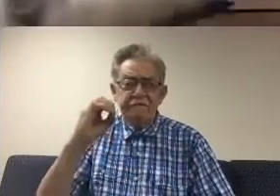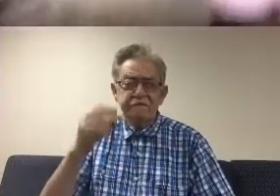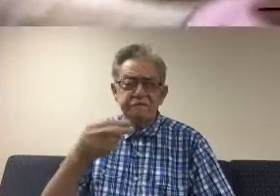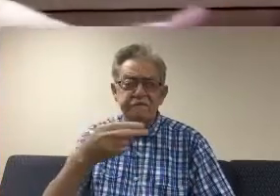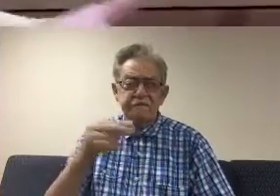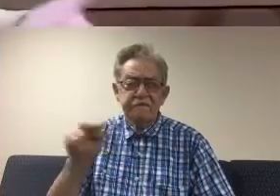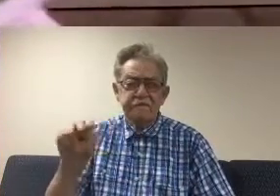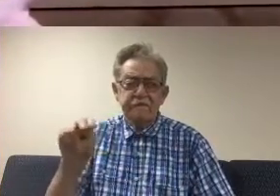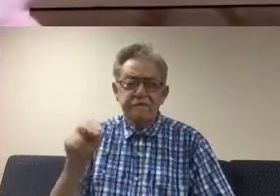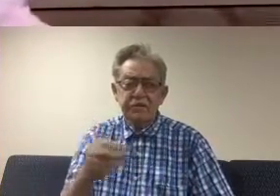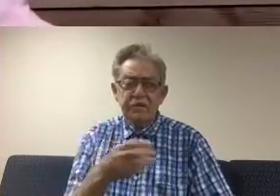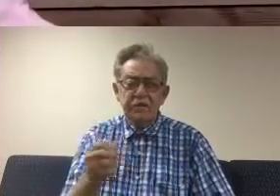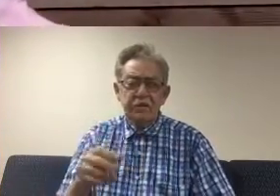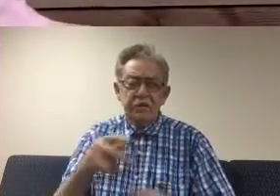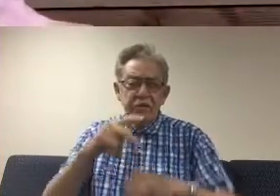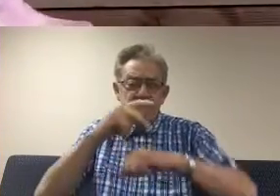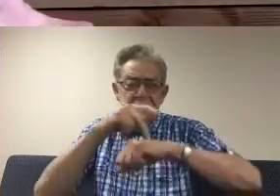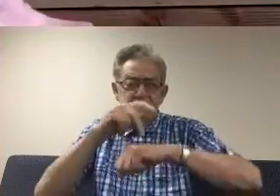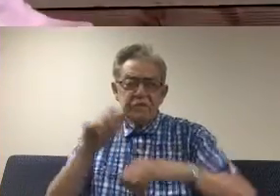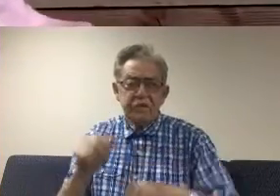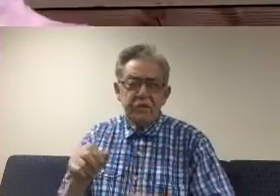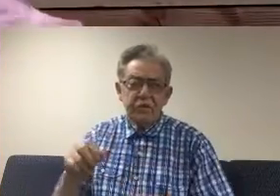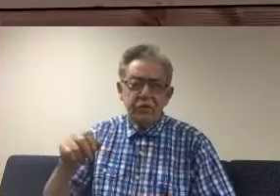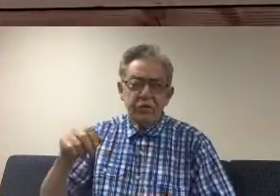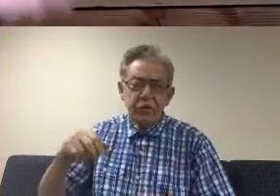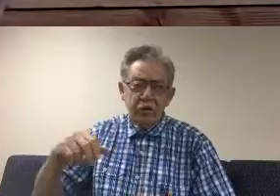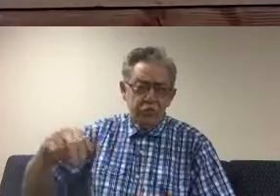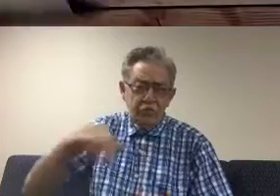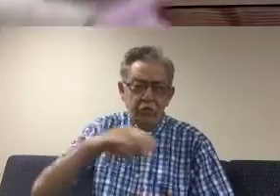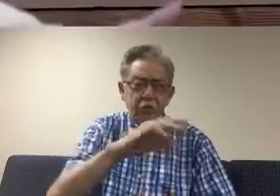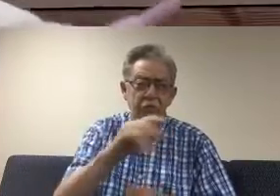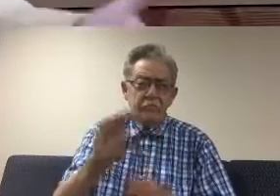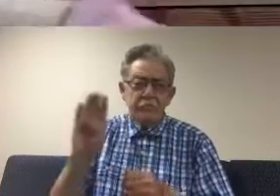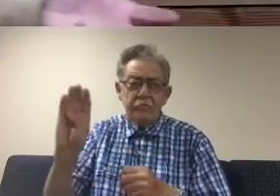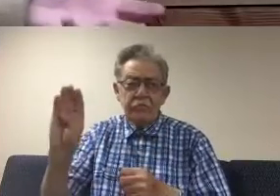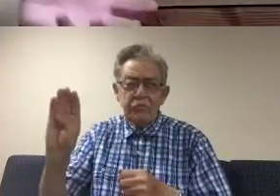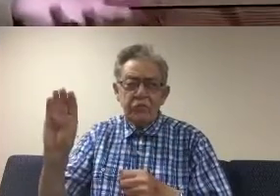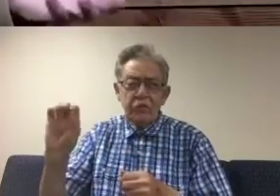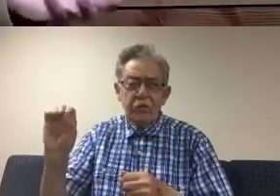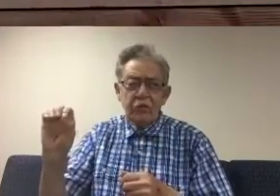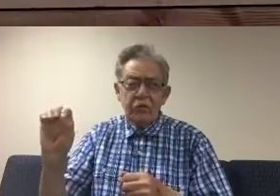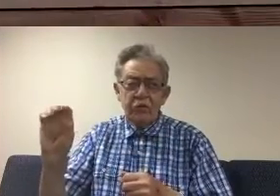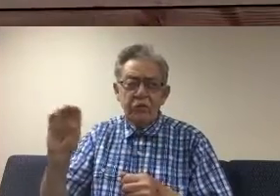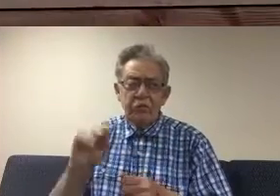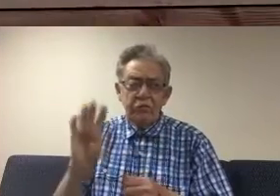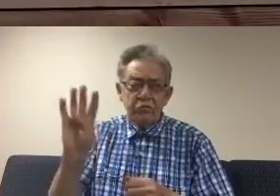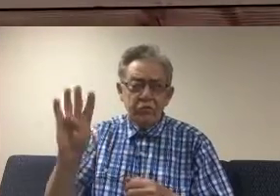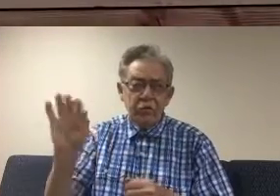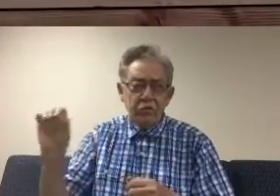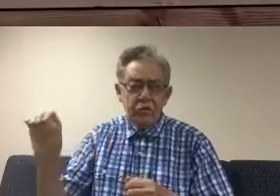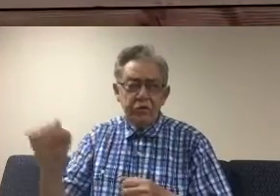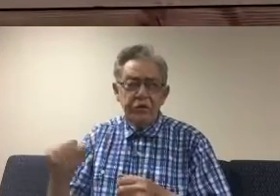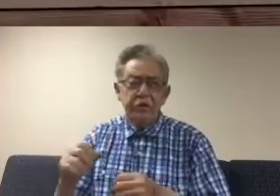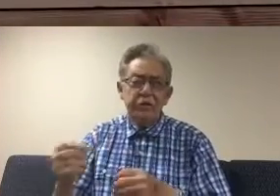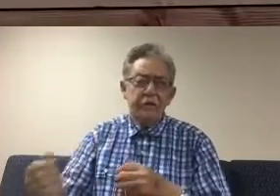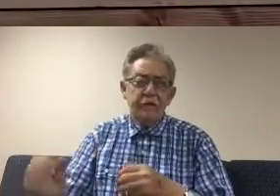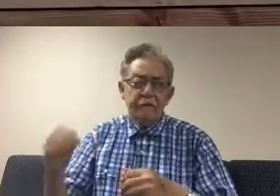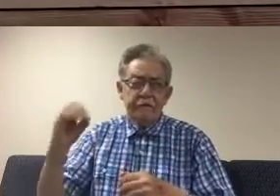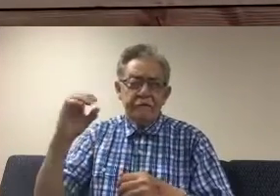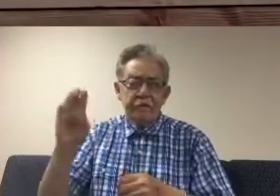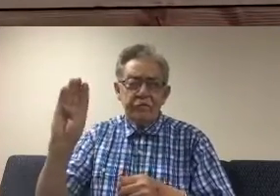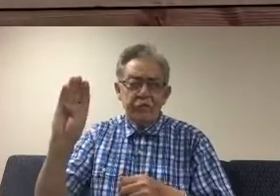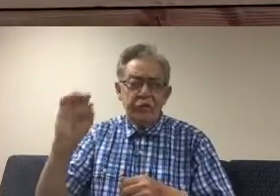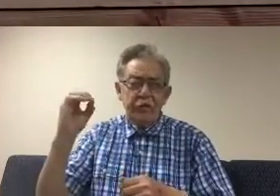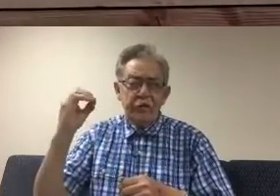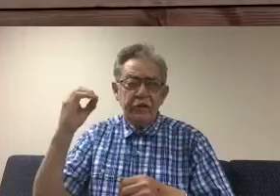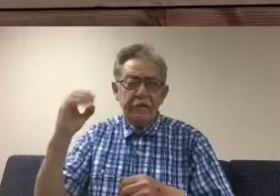risen Jesus. All right? It wasn't their preference. It wasn't something that they just thought, well, we'll just kind of keep